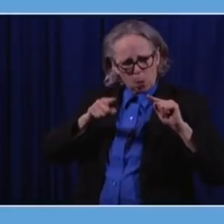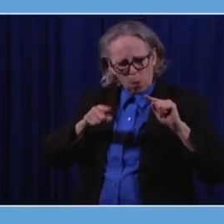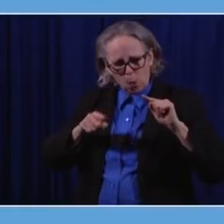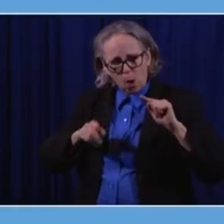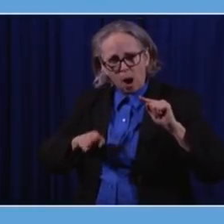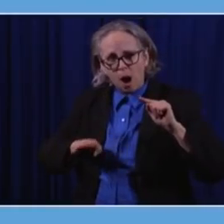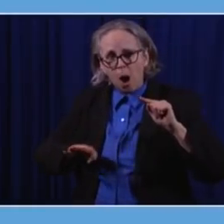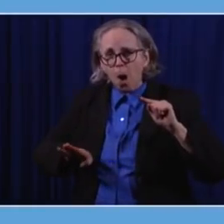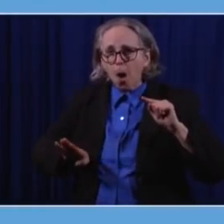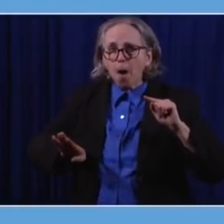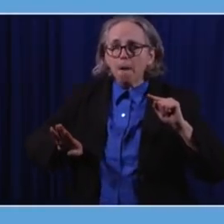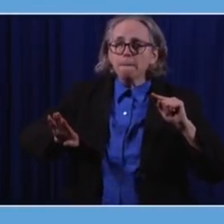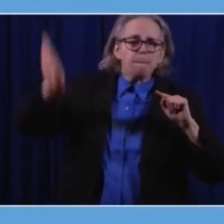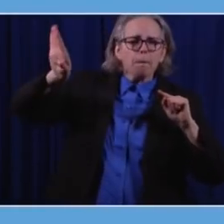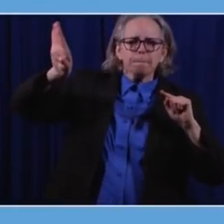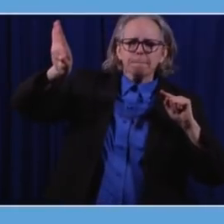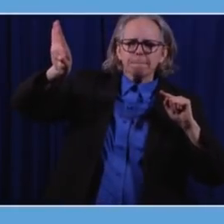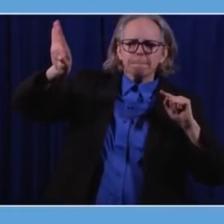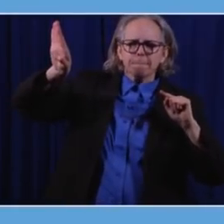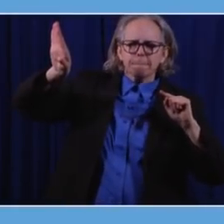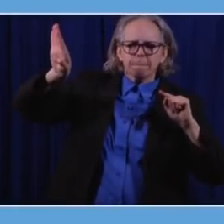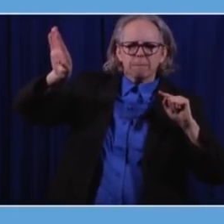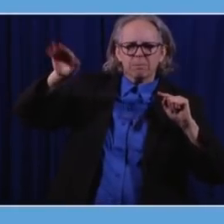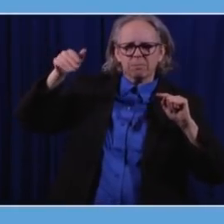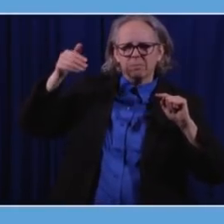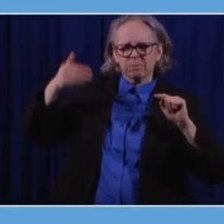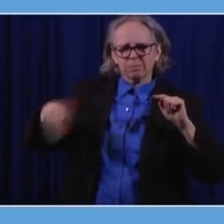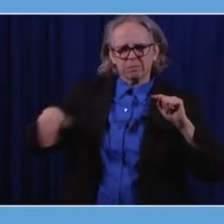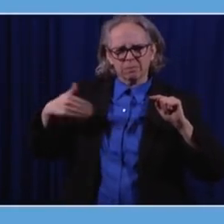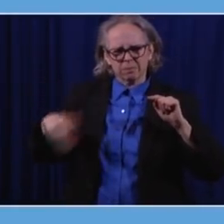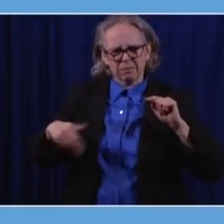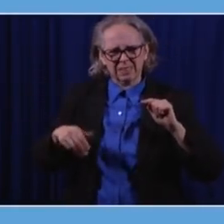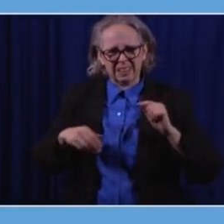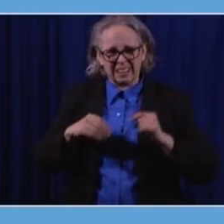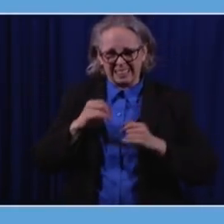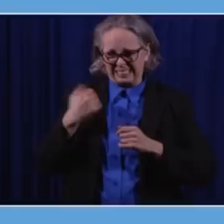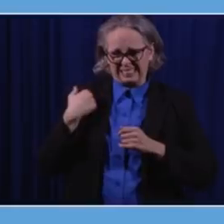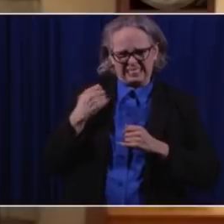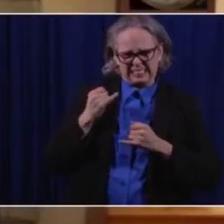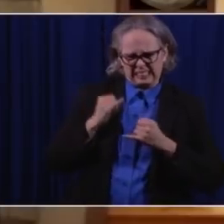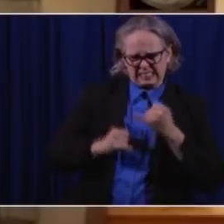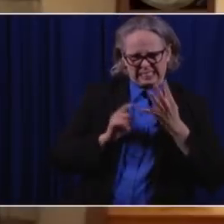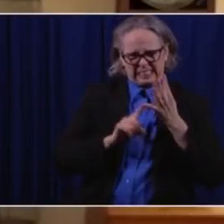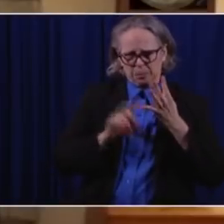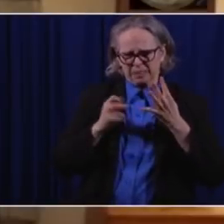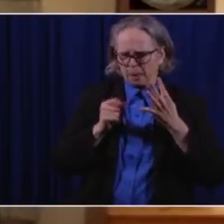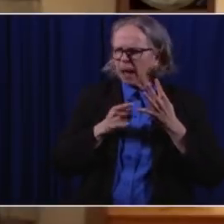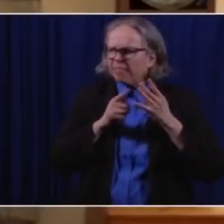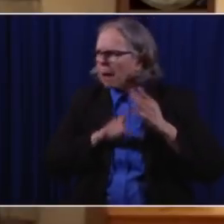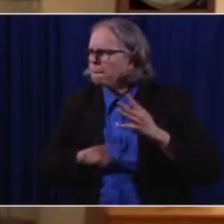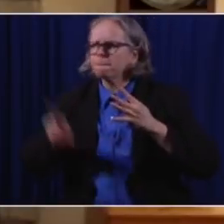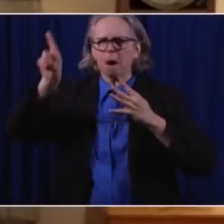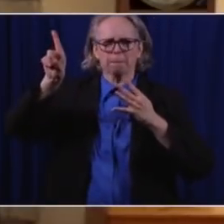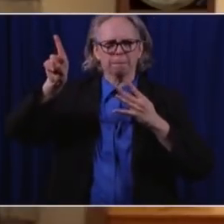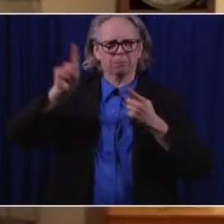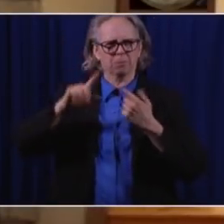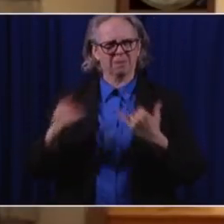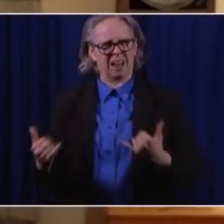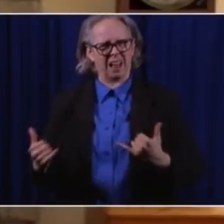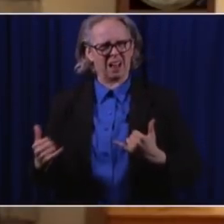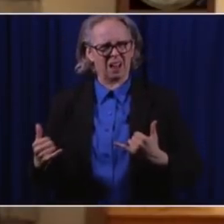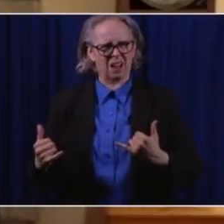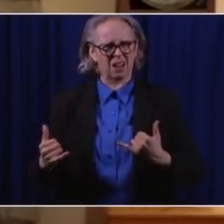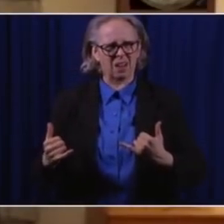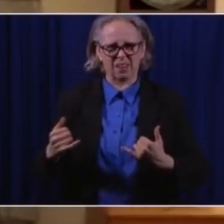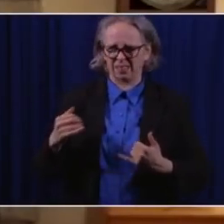up since late September and continues to grow. And as you can see, it is just going up like a rocket. Of course,